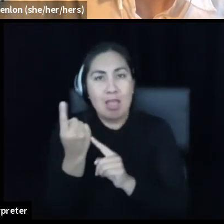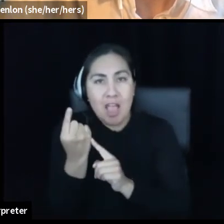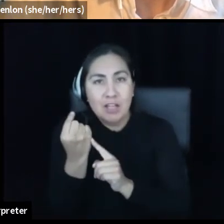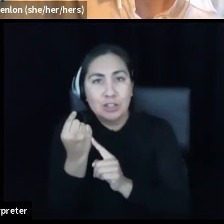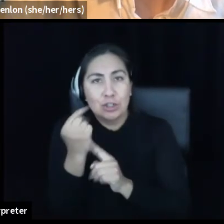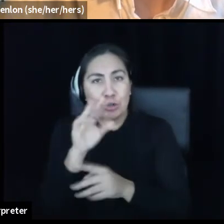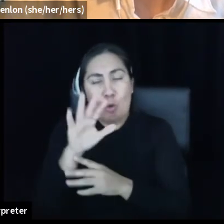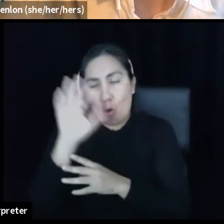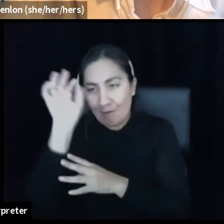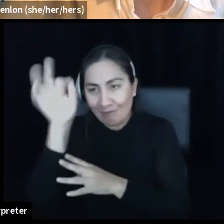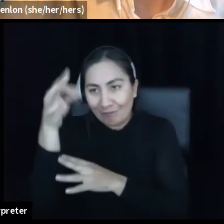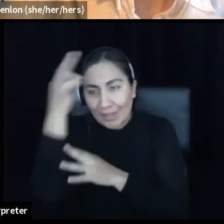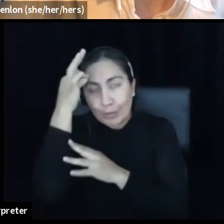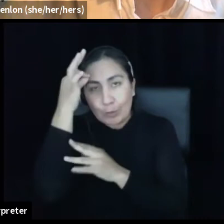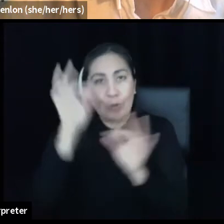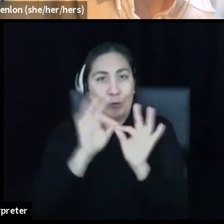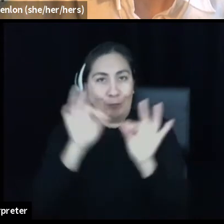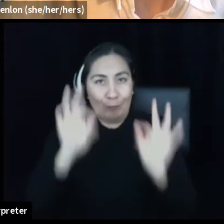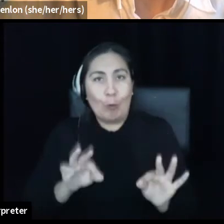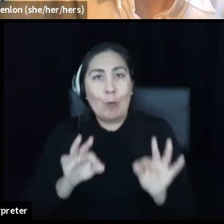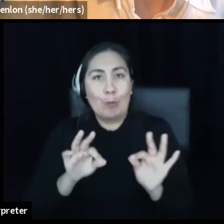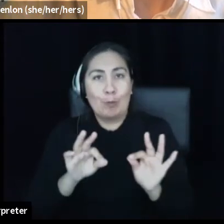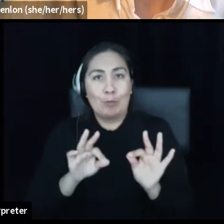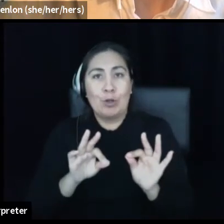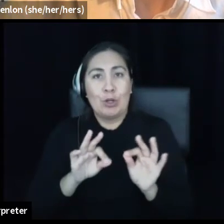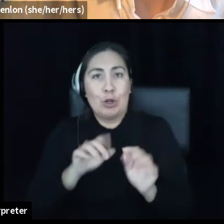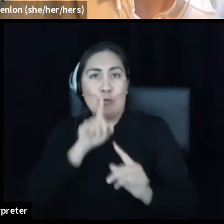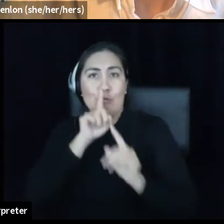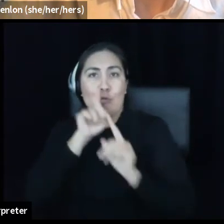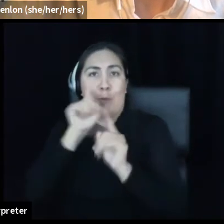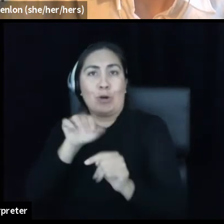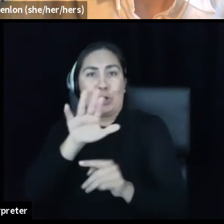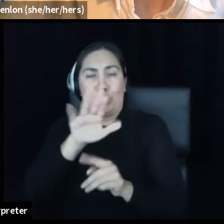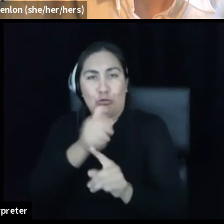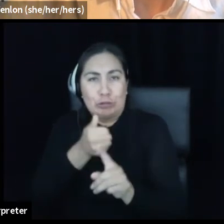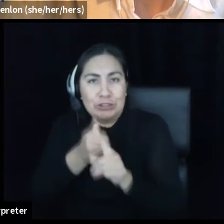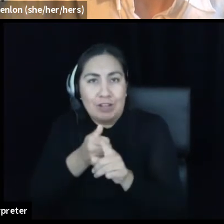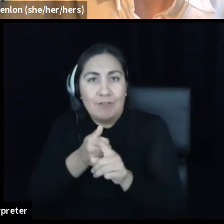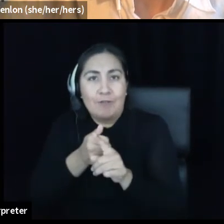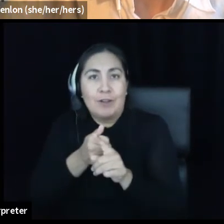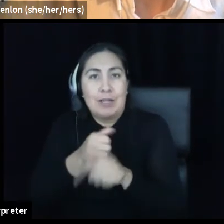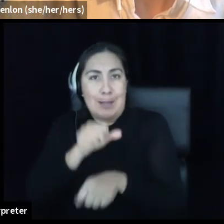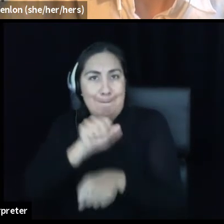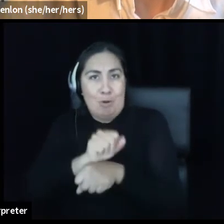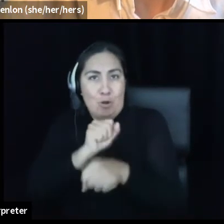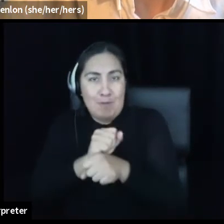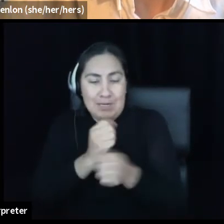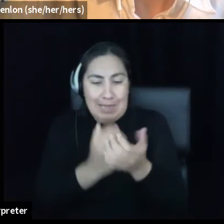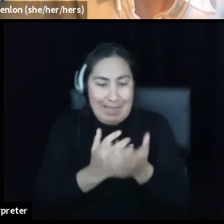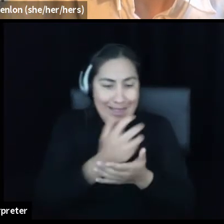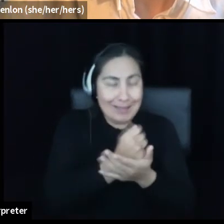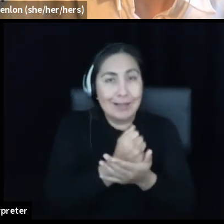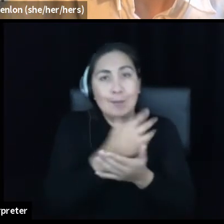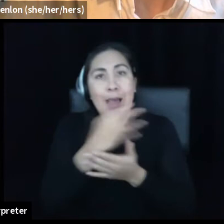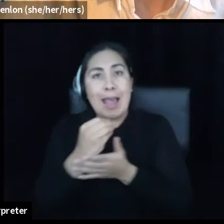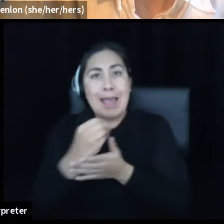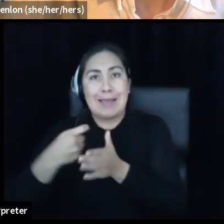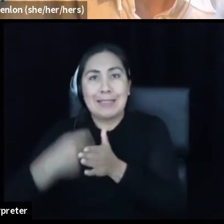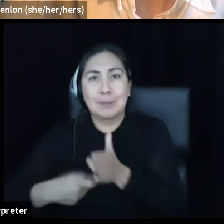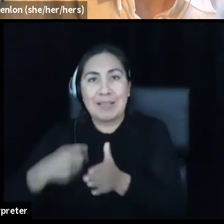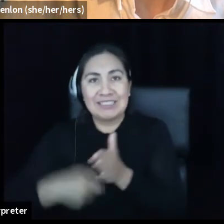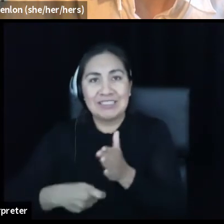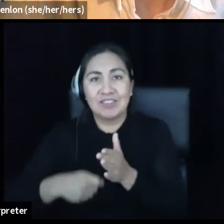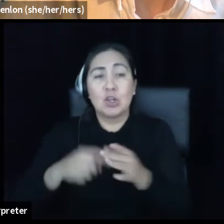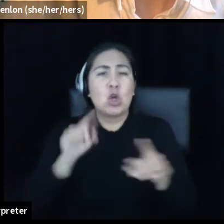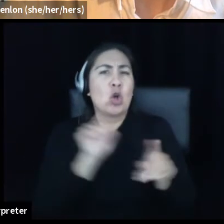federal form reporting your self-employment income and expenses. And as I said, some